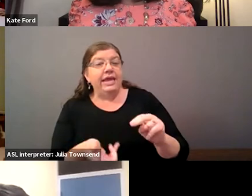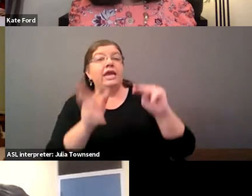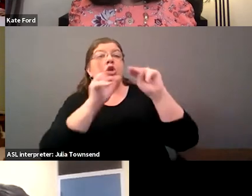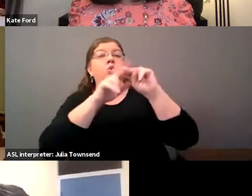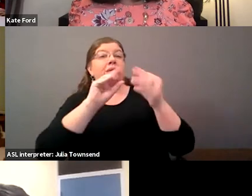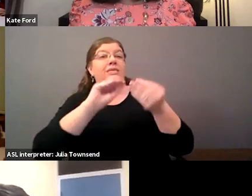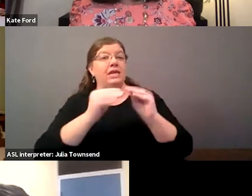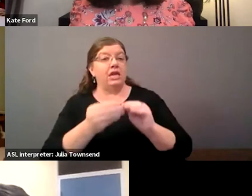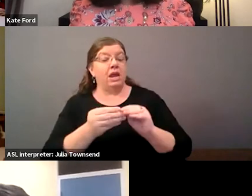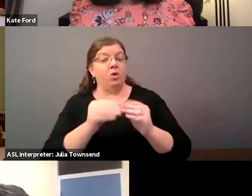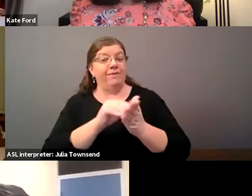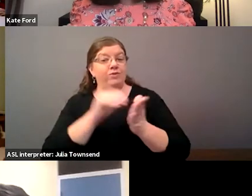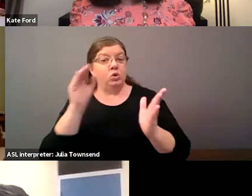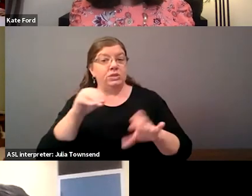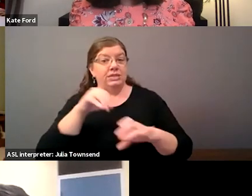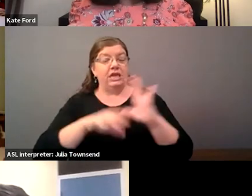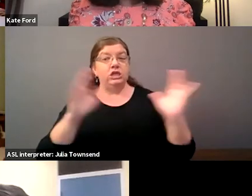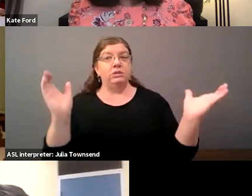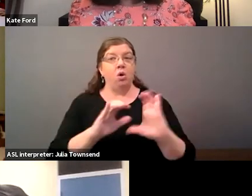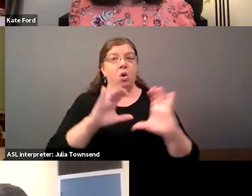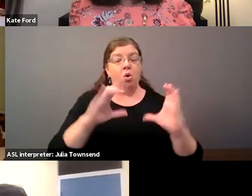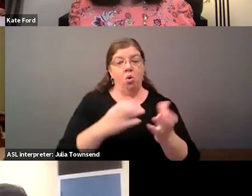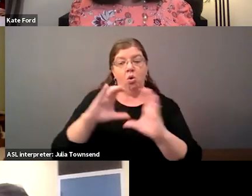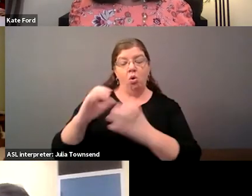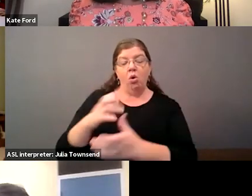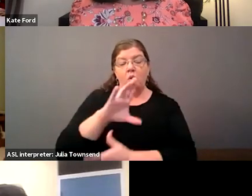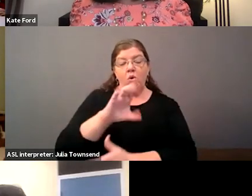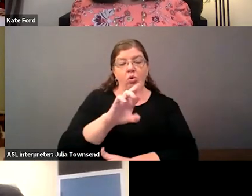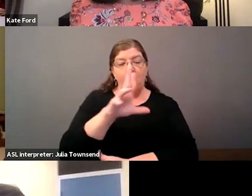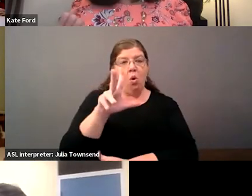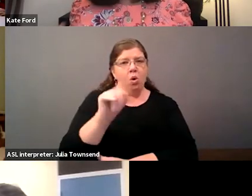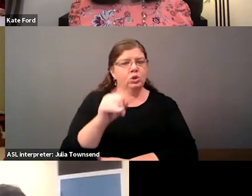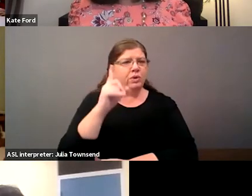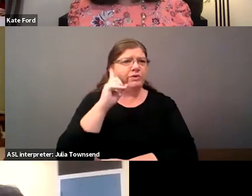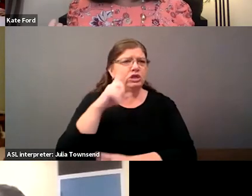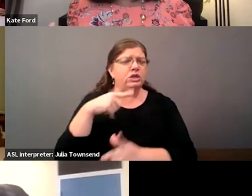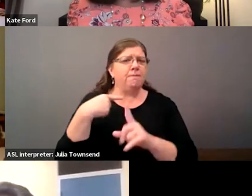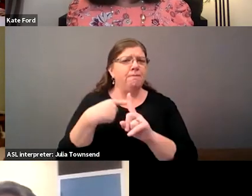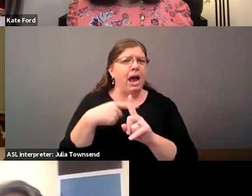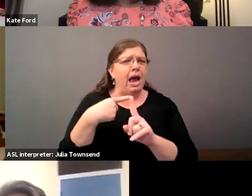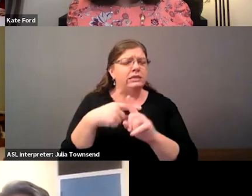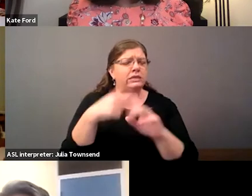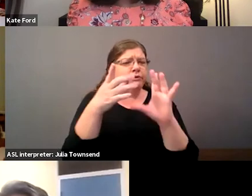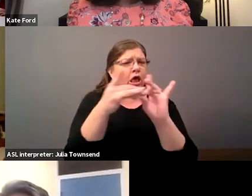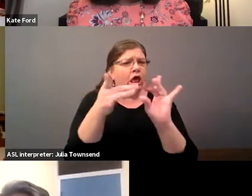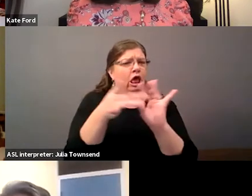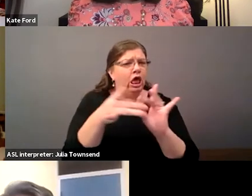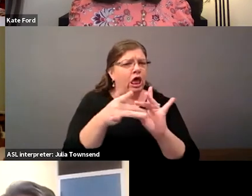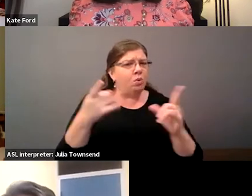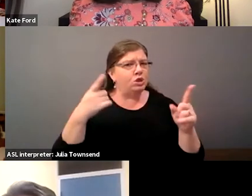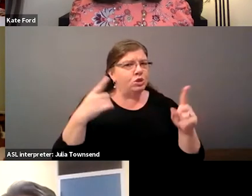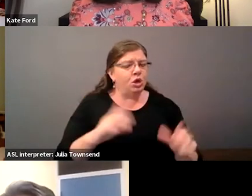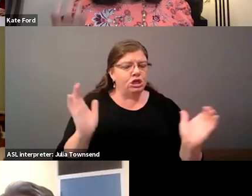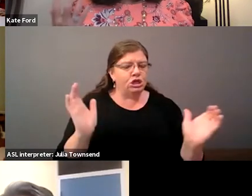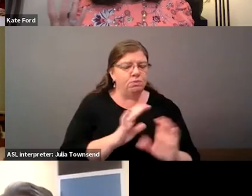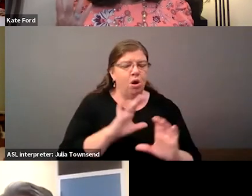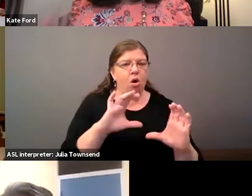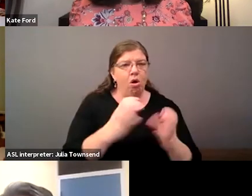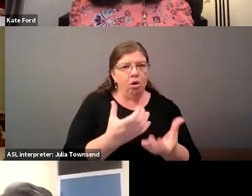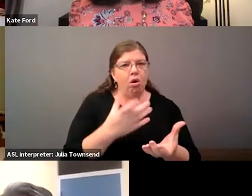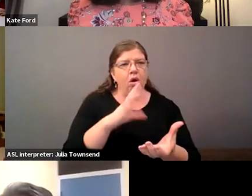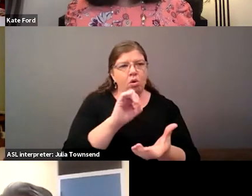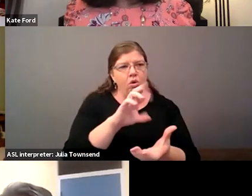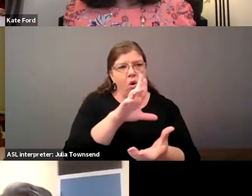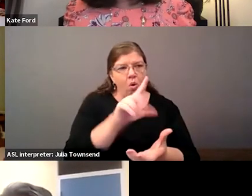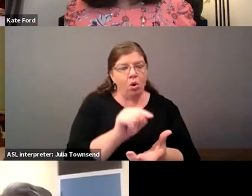those small cohorts we have heard so many positive comments about what's going on in small cohorts to to hear that a